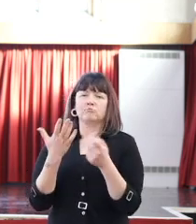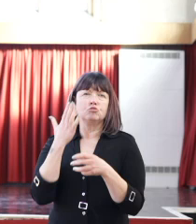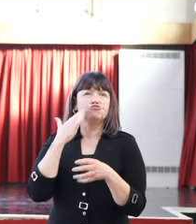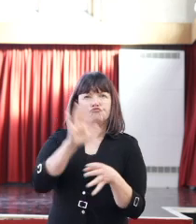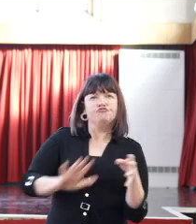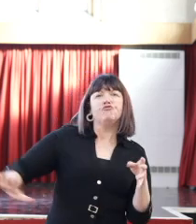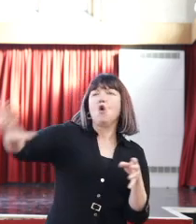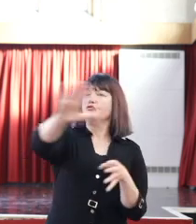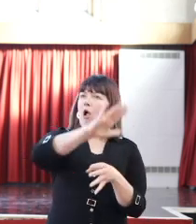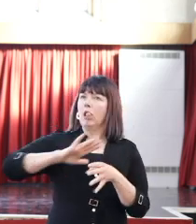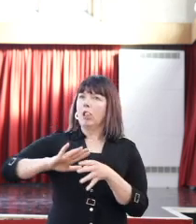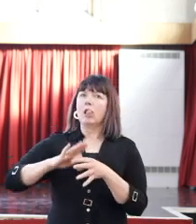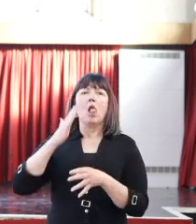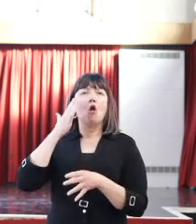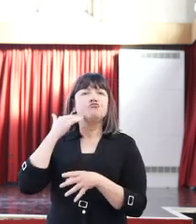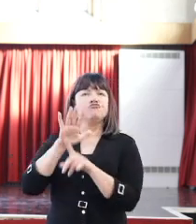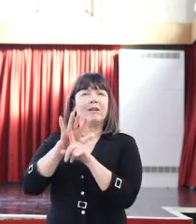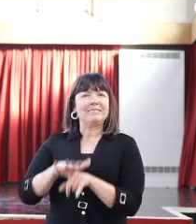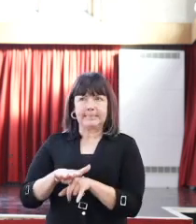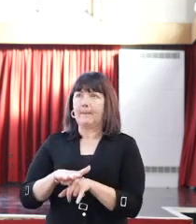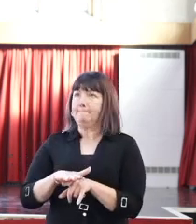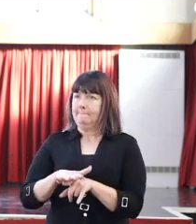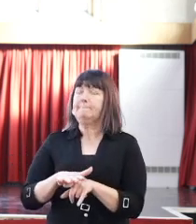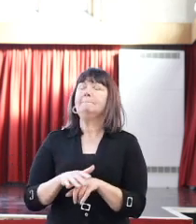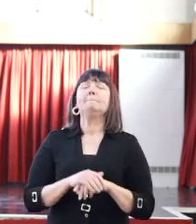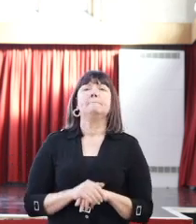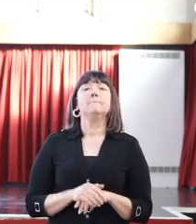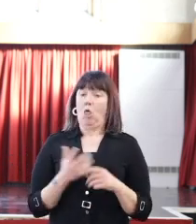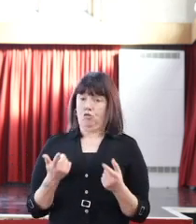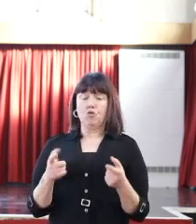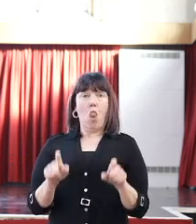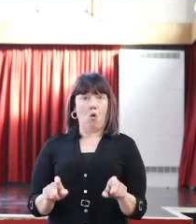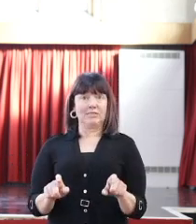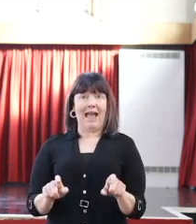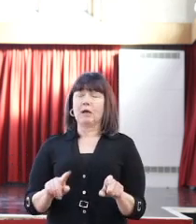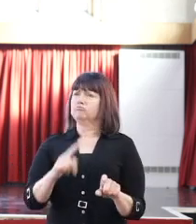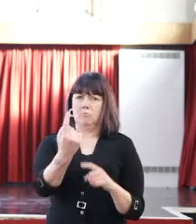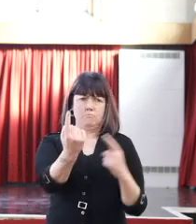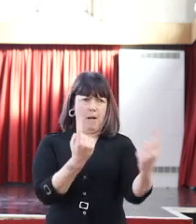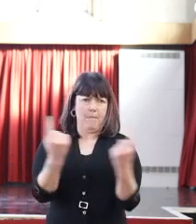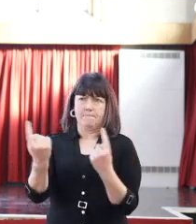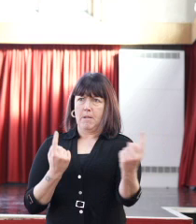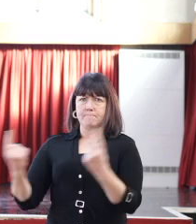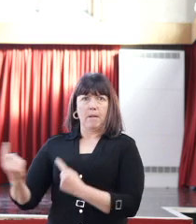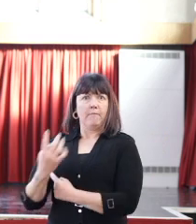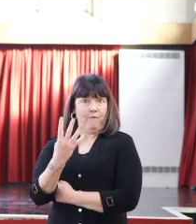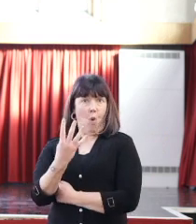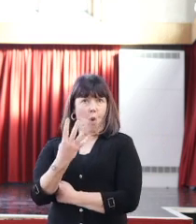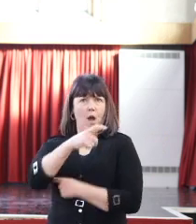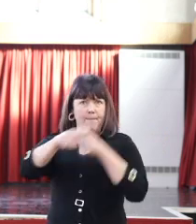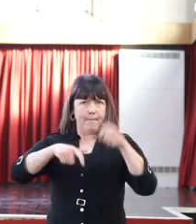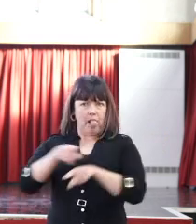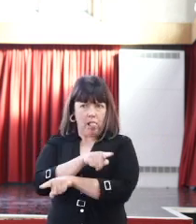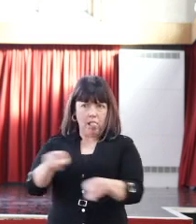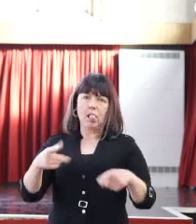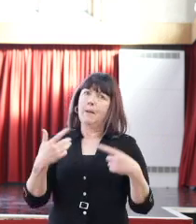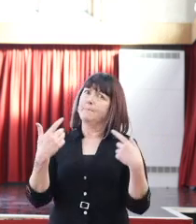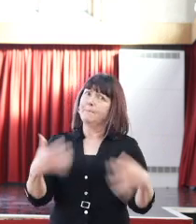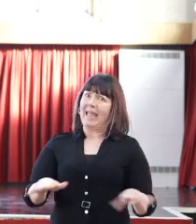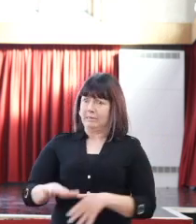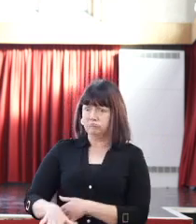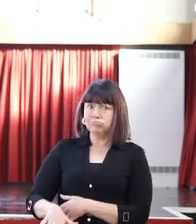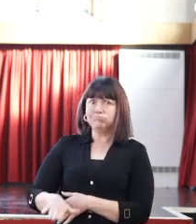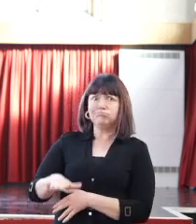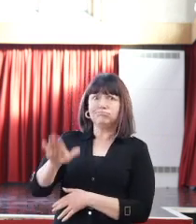approached by 4 young creatives who actually had grown up at the Little Theatre. They'd been in tons of shows since the age of 8,